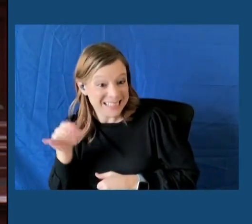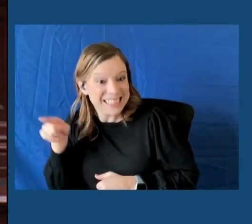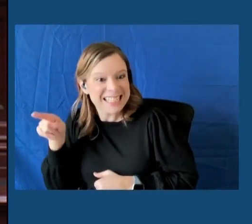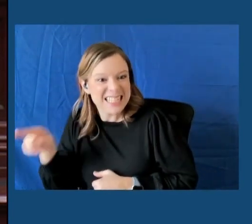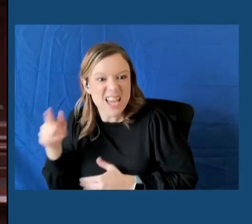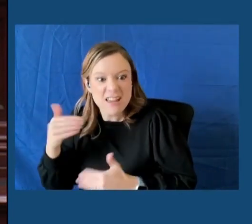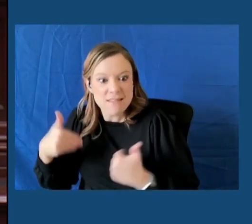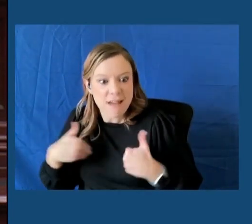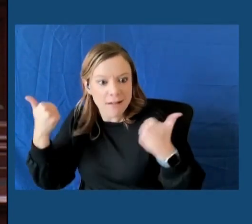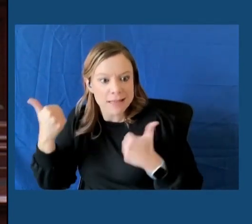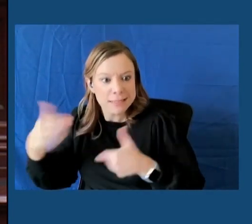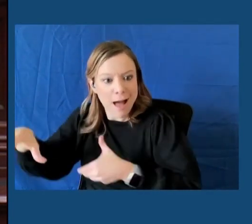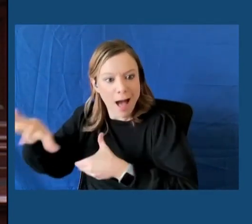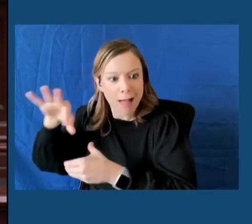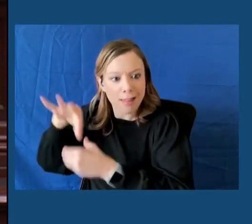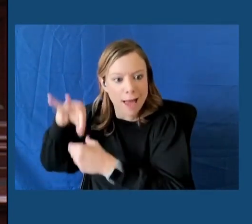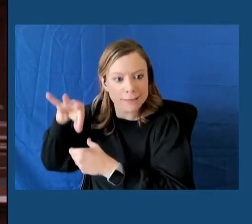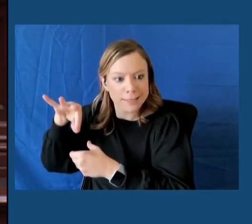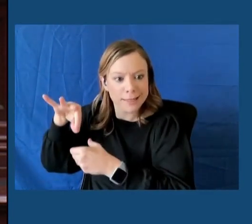in our nation's capital.